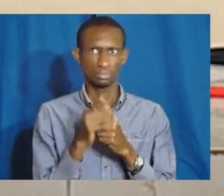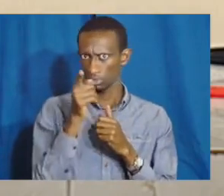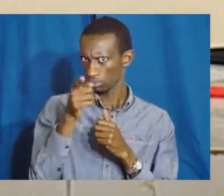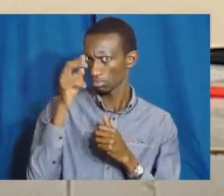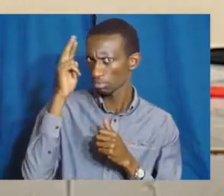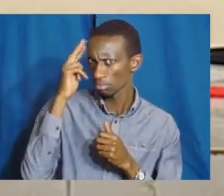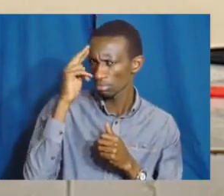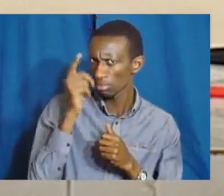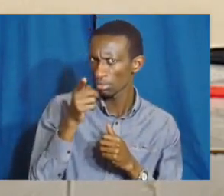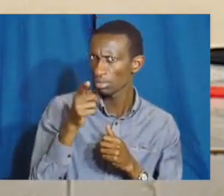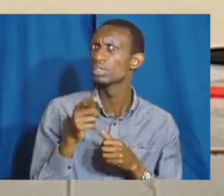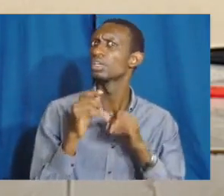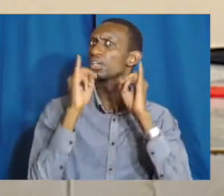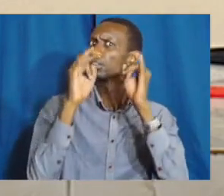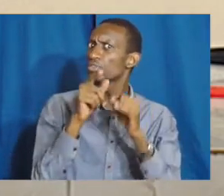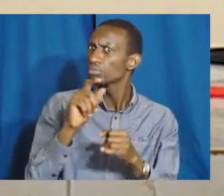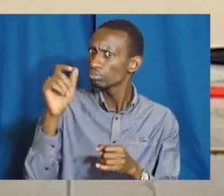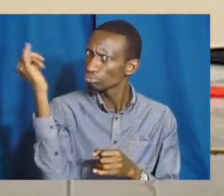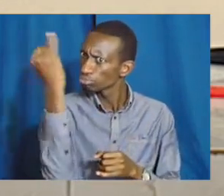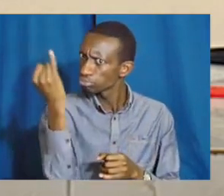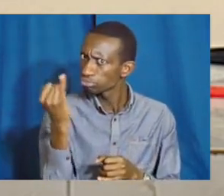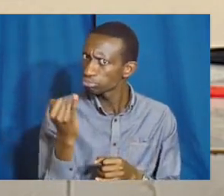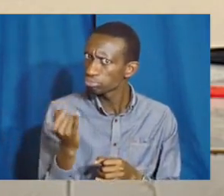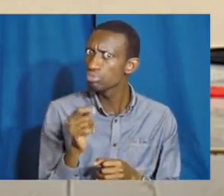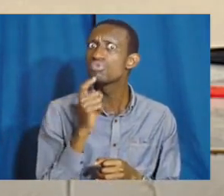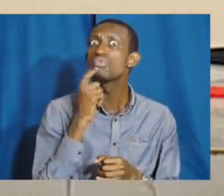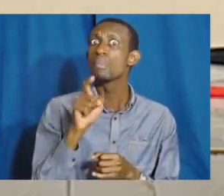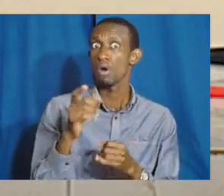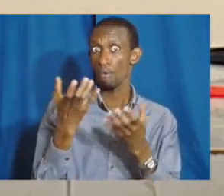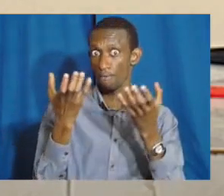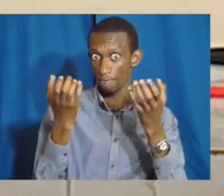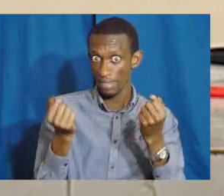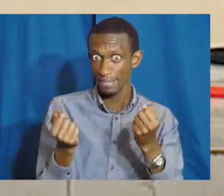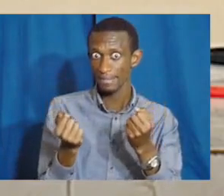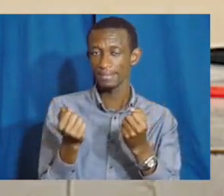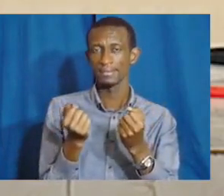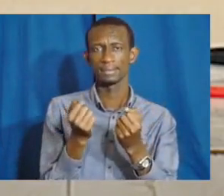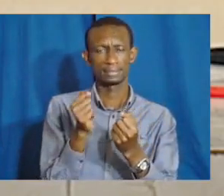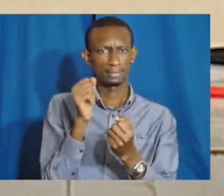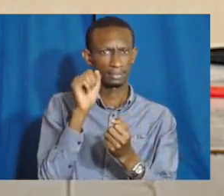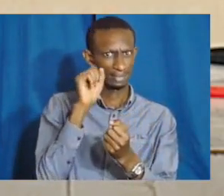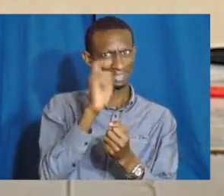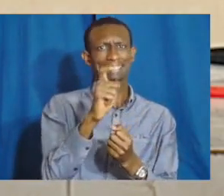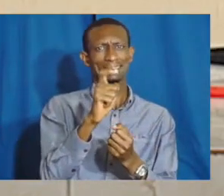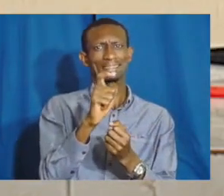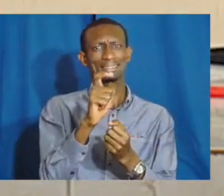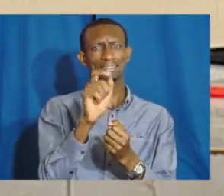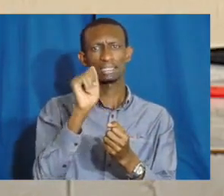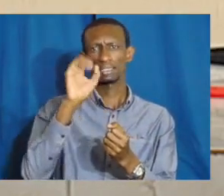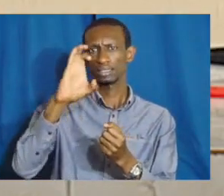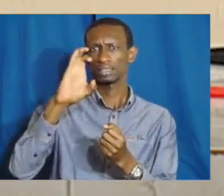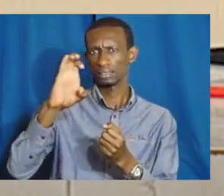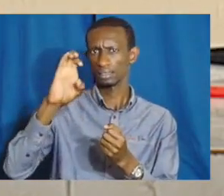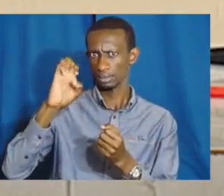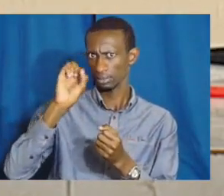remember when you are drawing, you need to have x-axis and y-axis. Let's